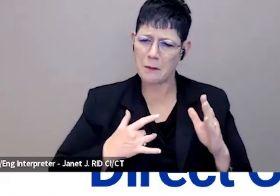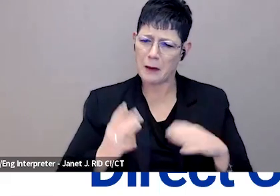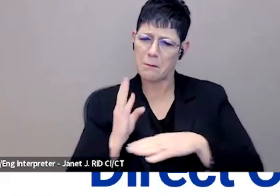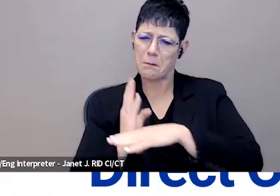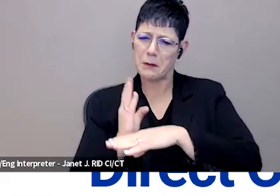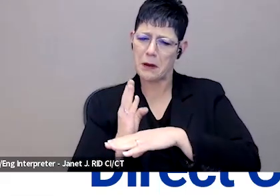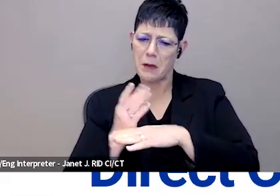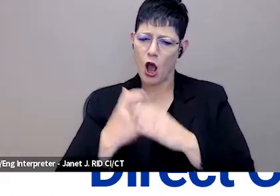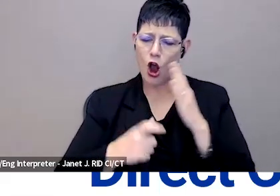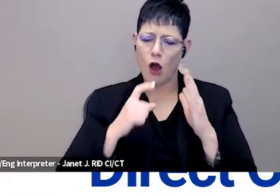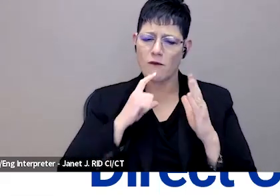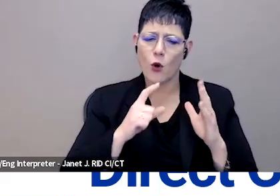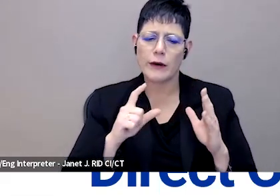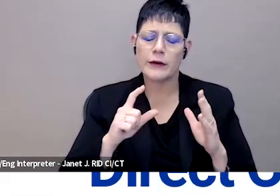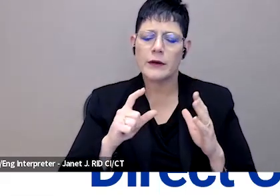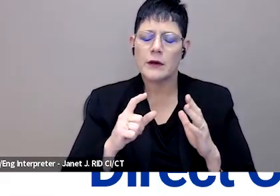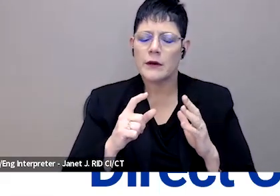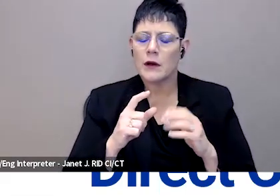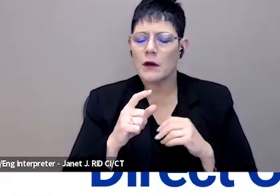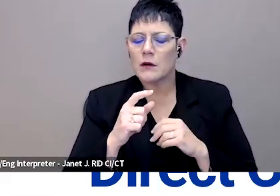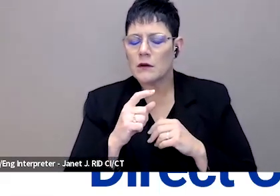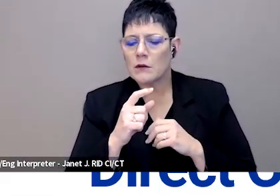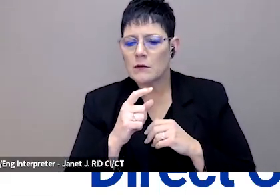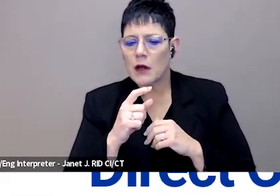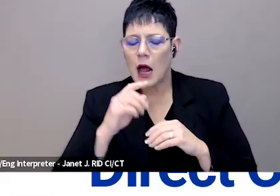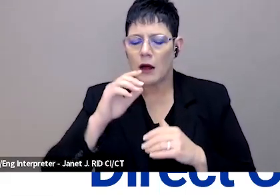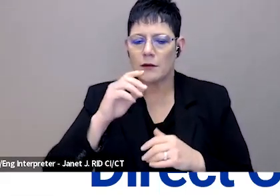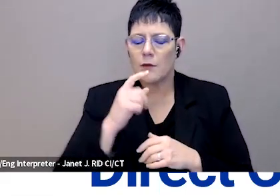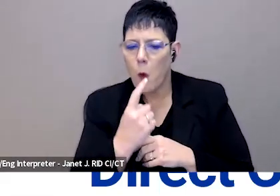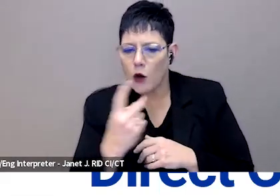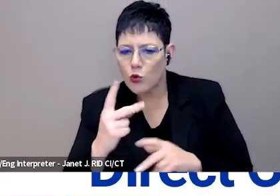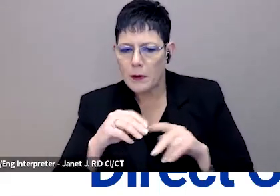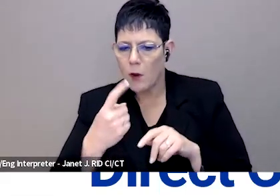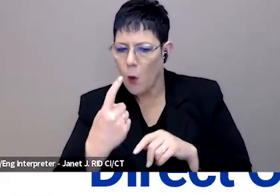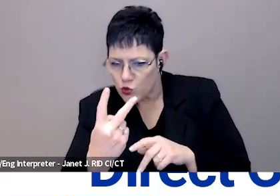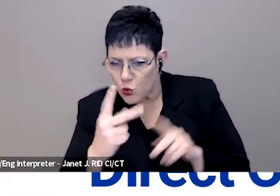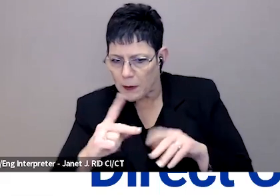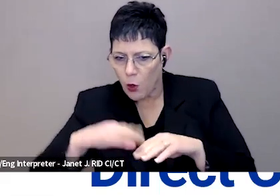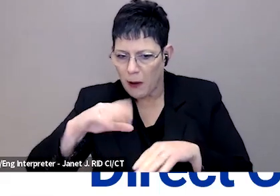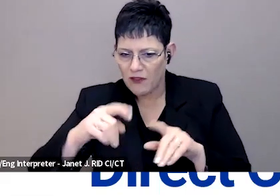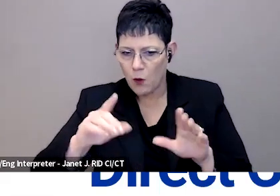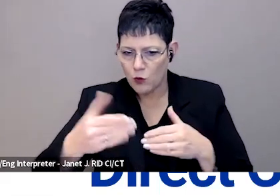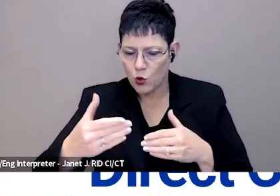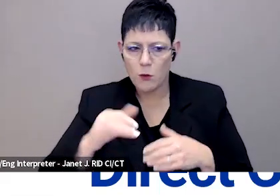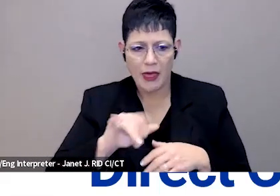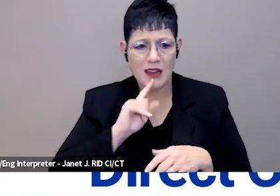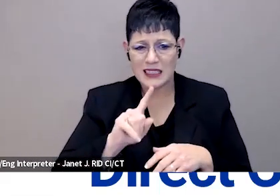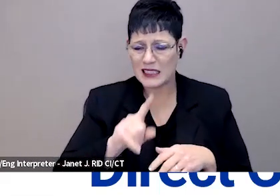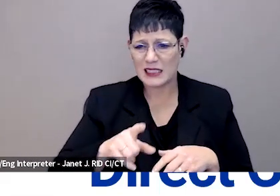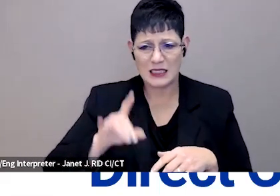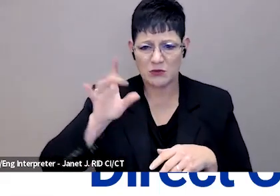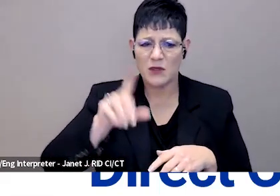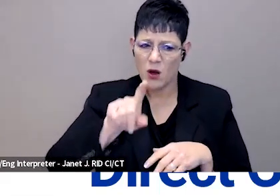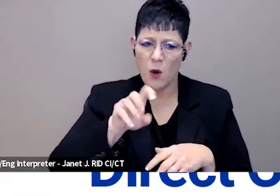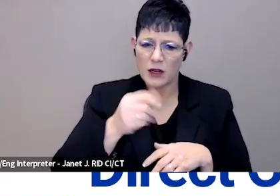cost of a semi-private room in a skilled nursing facility that remains the highest, $116,000, right? We